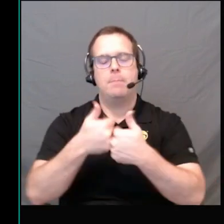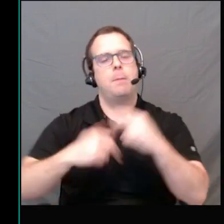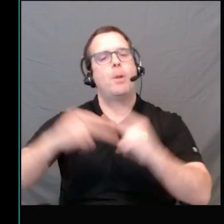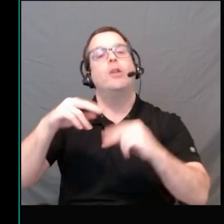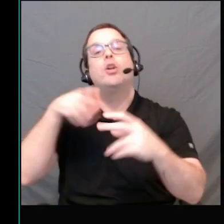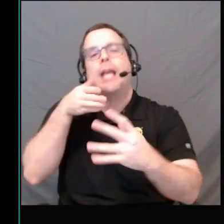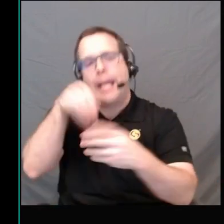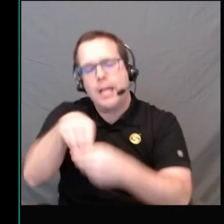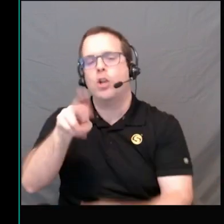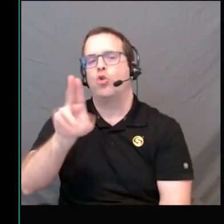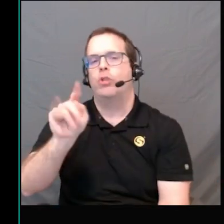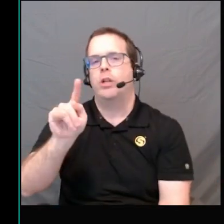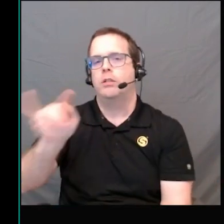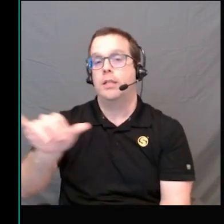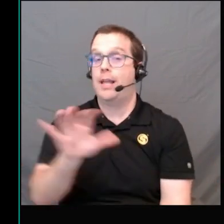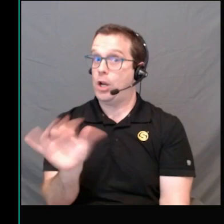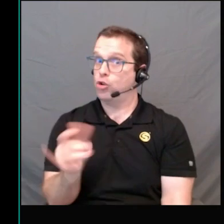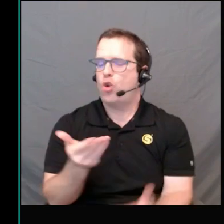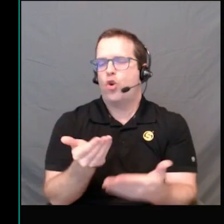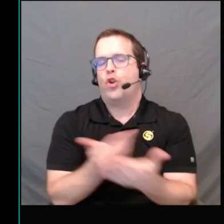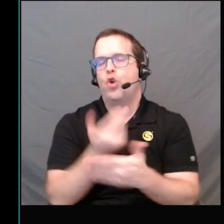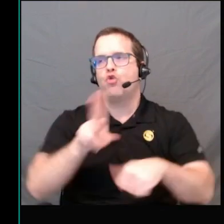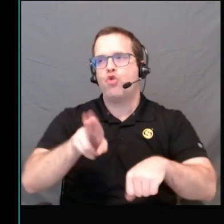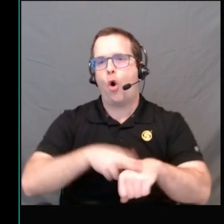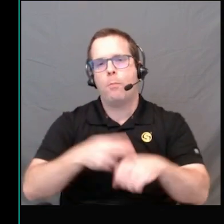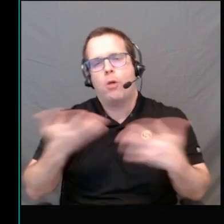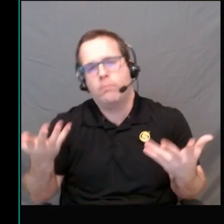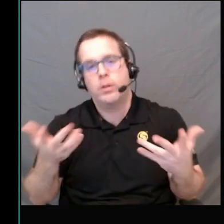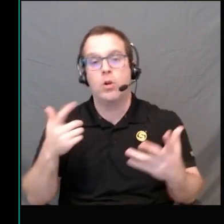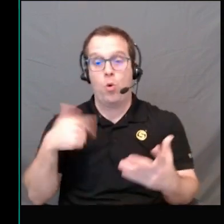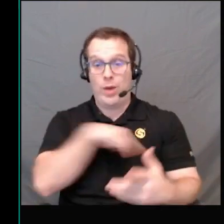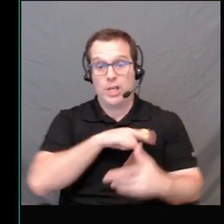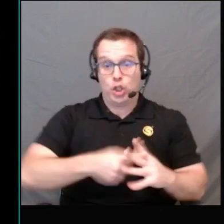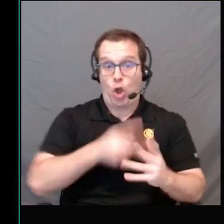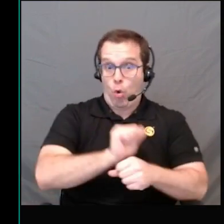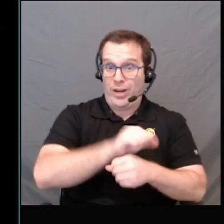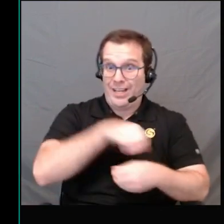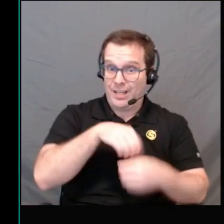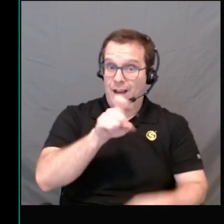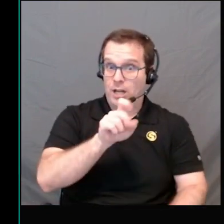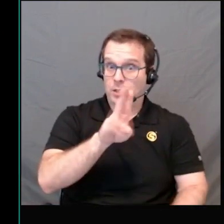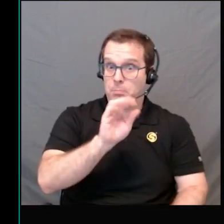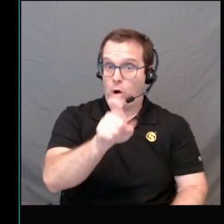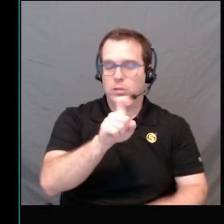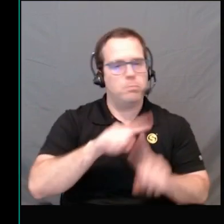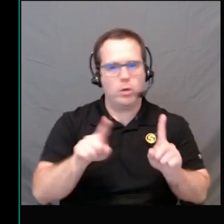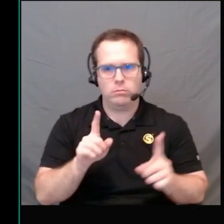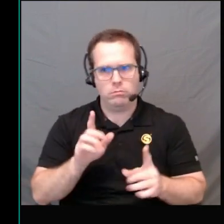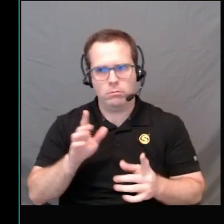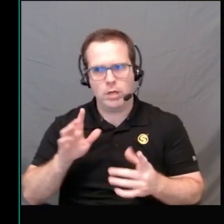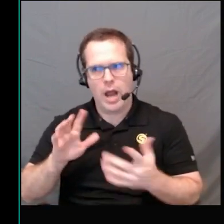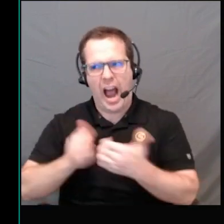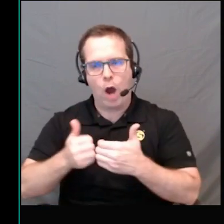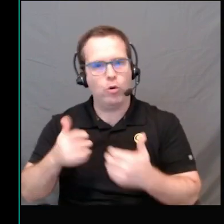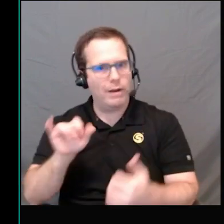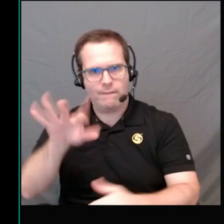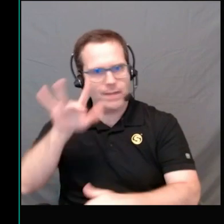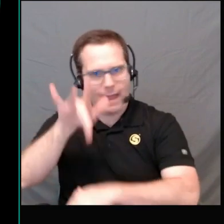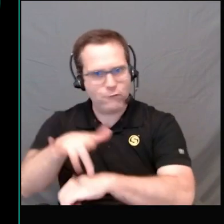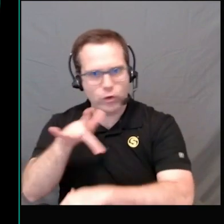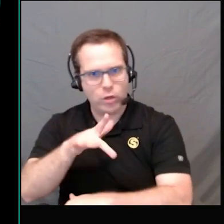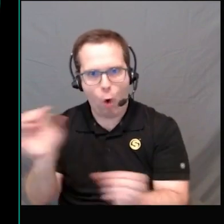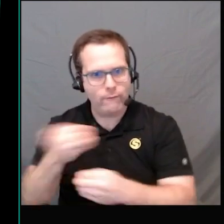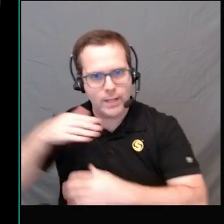Normal, about starting life at Team Xbox without ever setting foot in the office. Phil and Sarah also mentioned how games continue to bring people